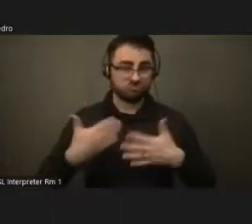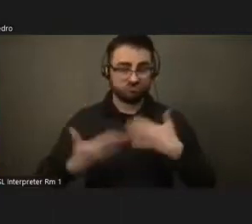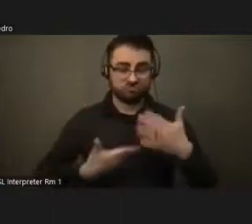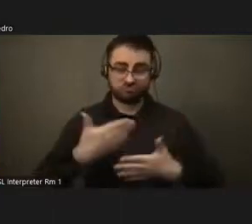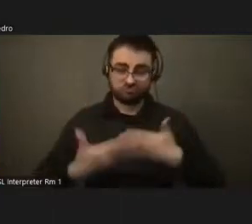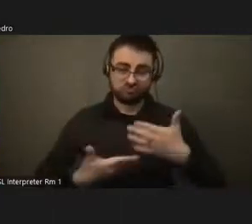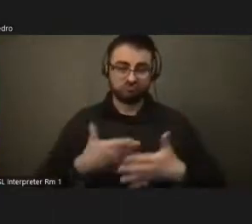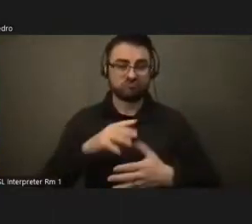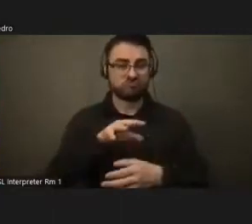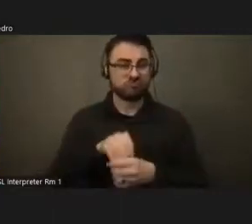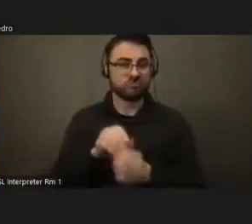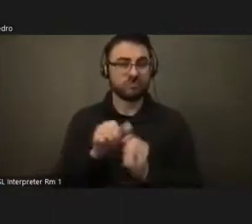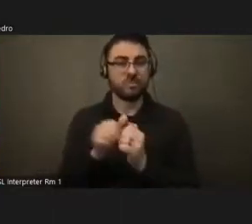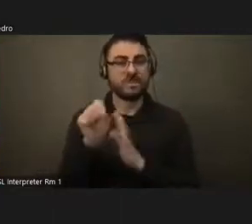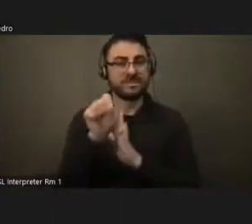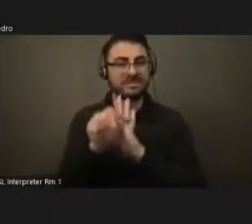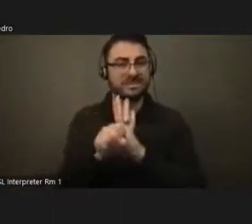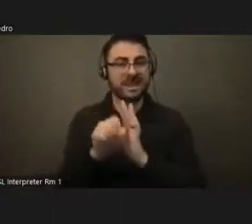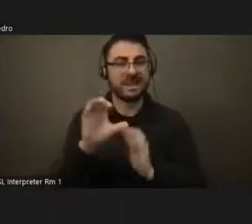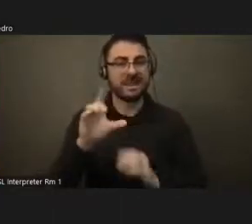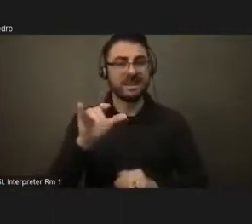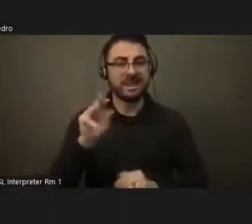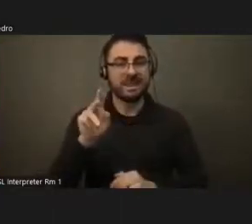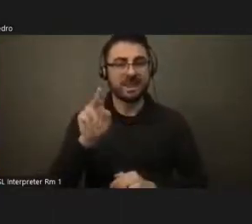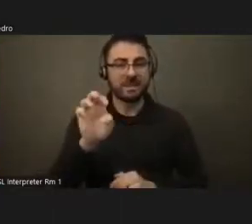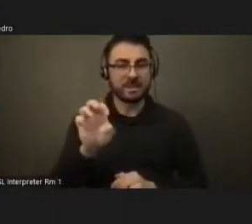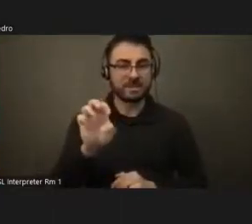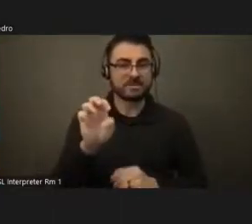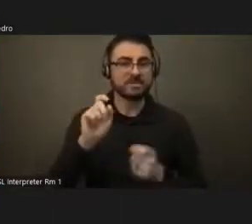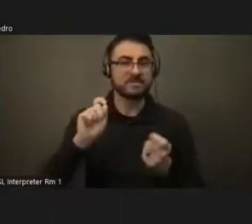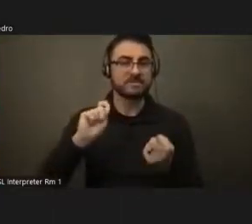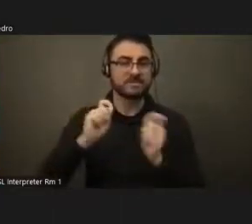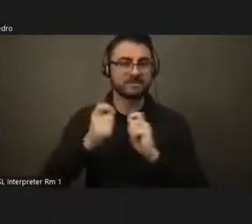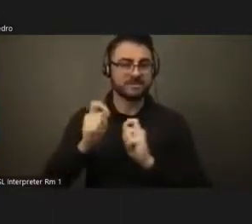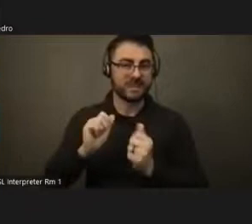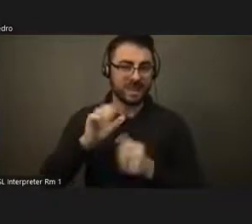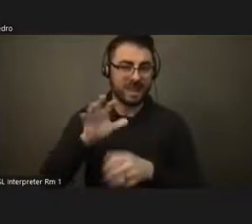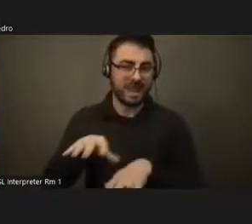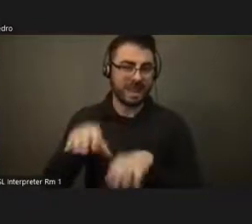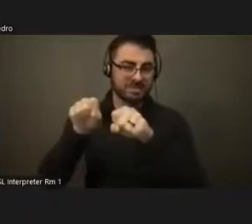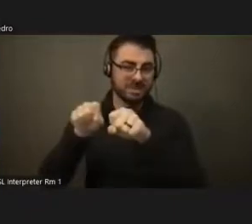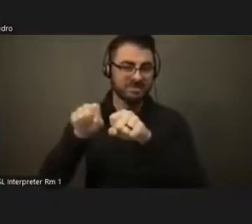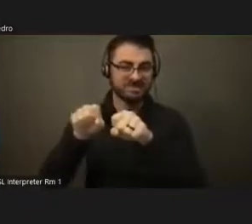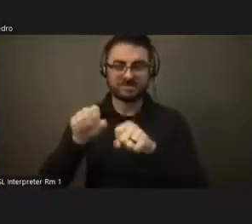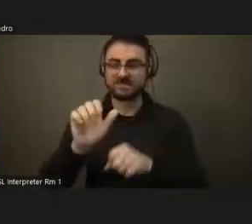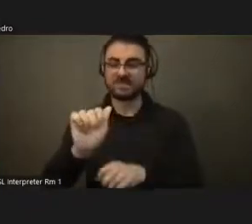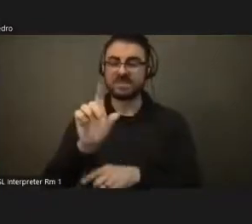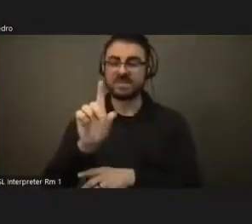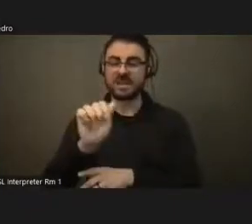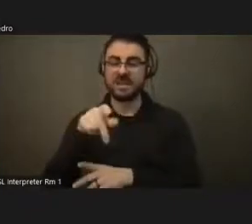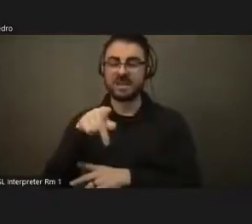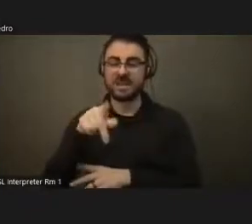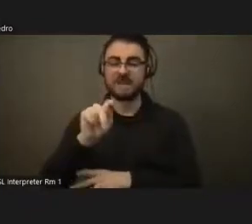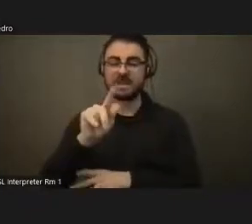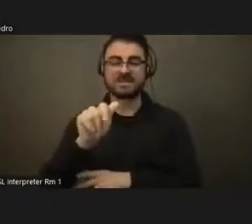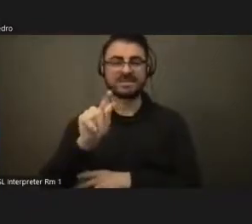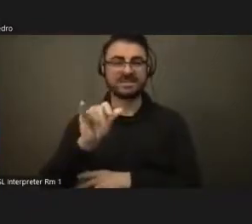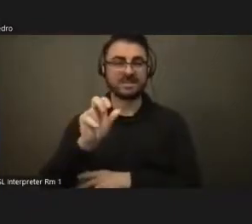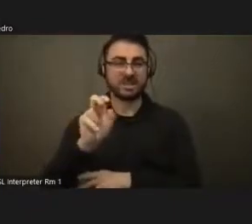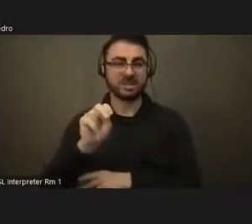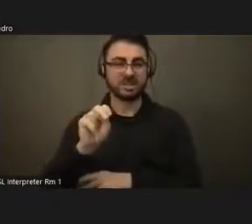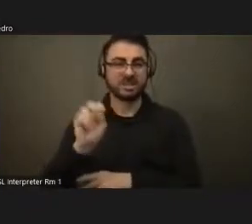state climate adaptation framework. So we know we have work there. We're also following through on